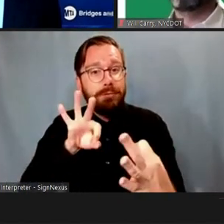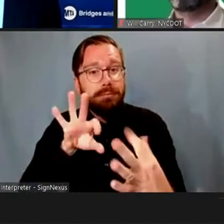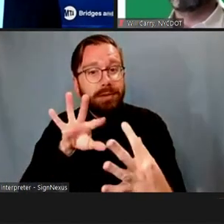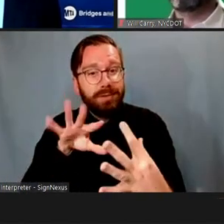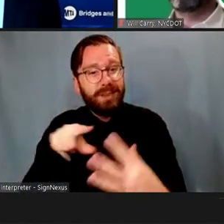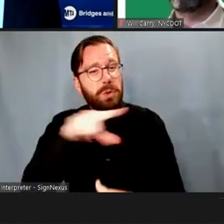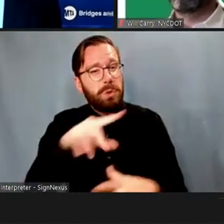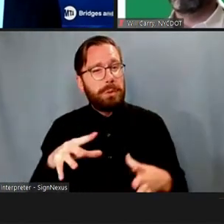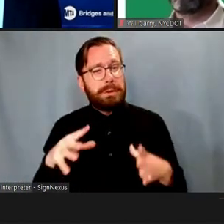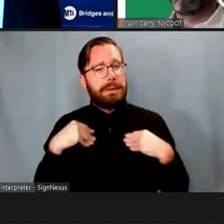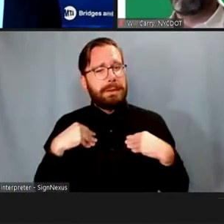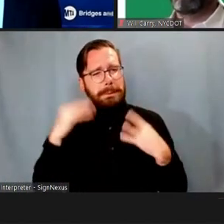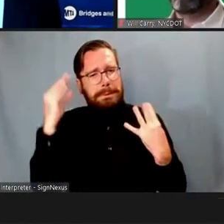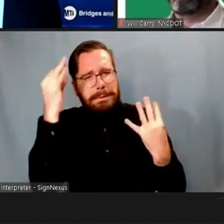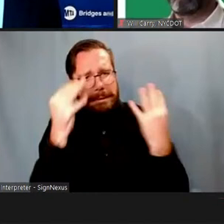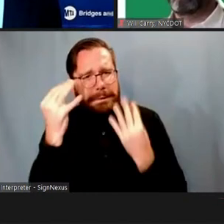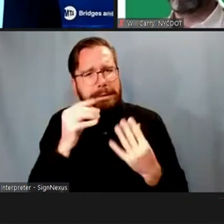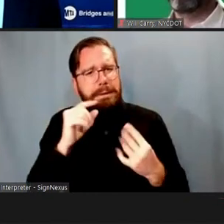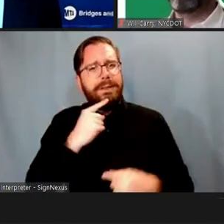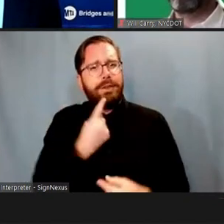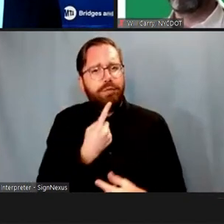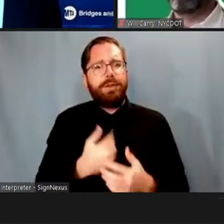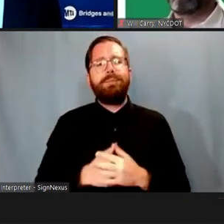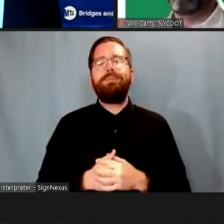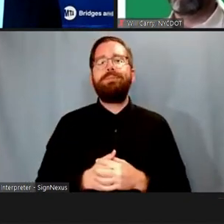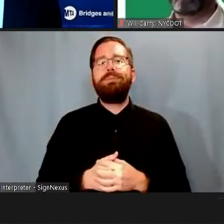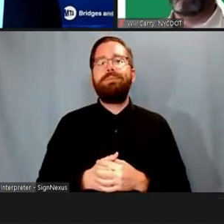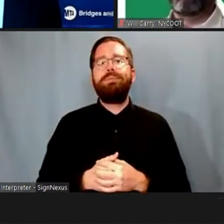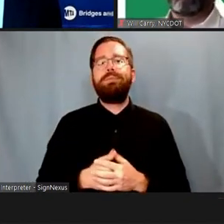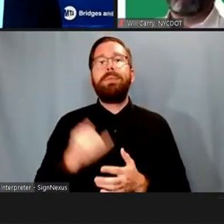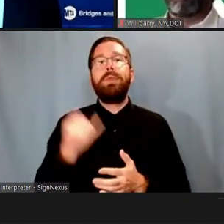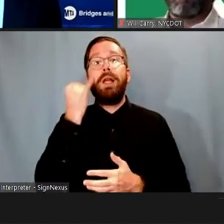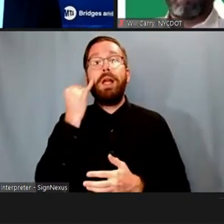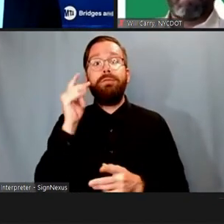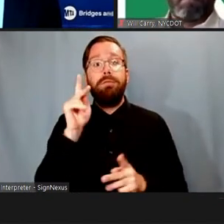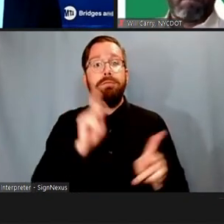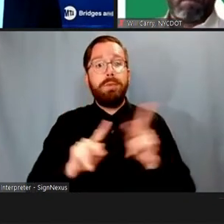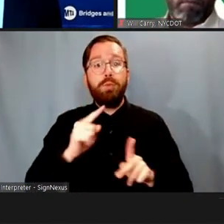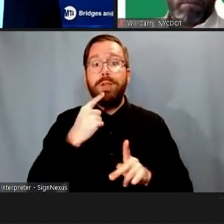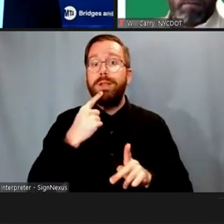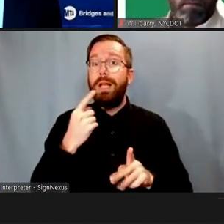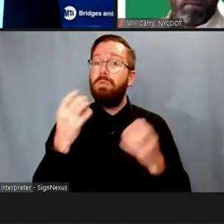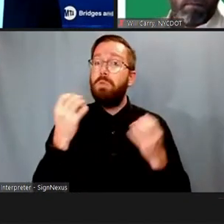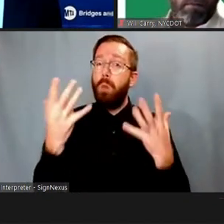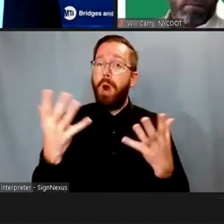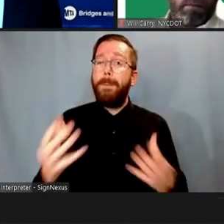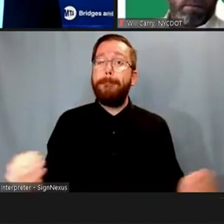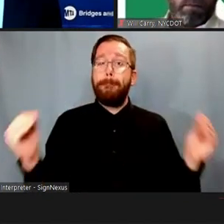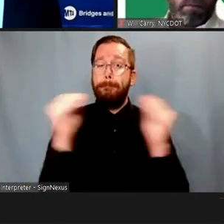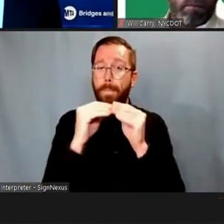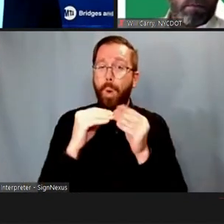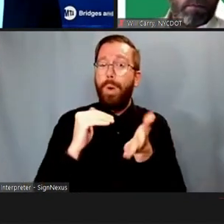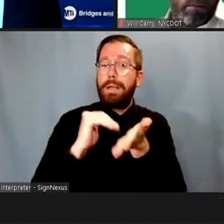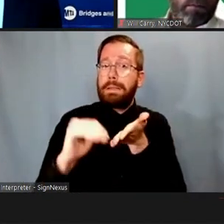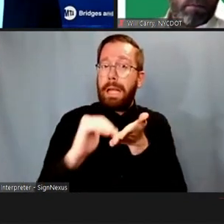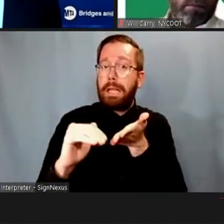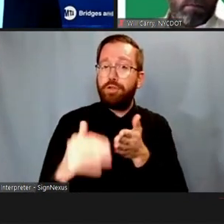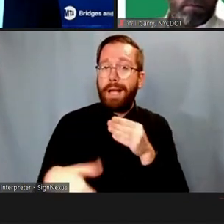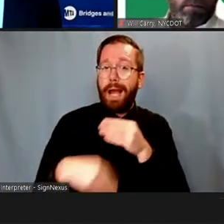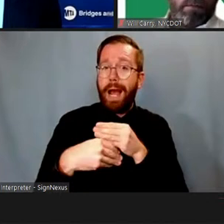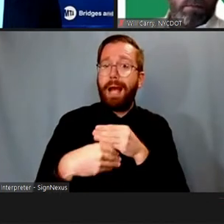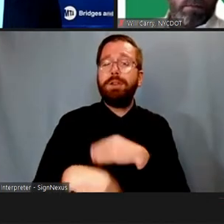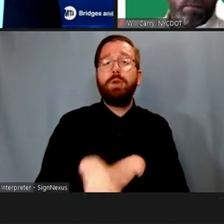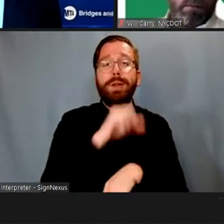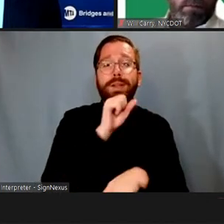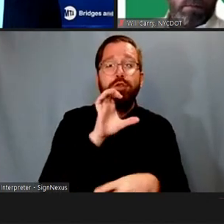those with the talking point of as minimal exemptions as possible what do you want the elderly disabled caretakers those